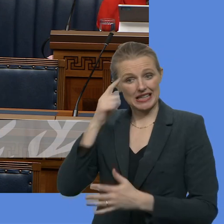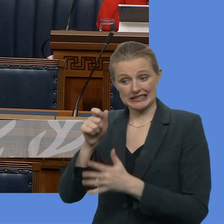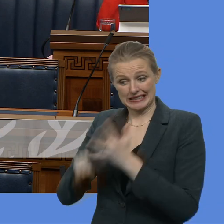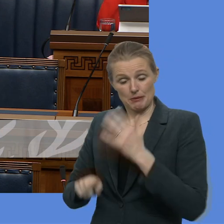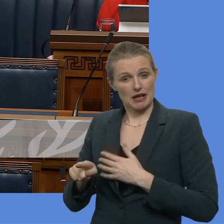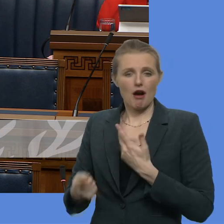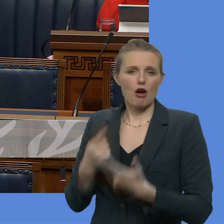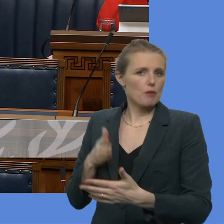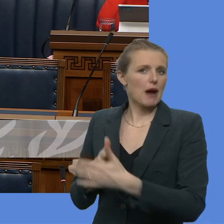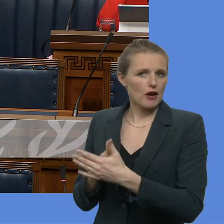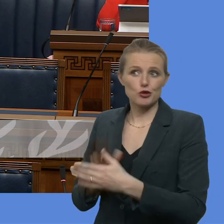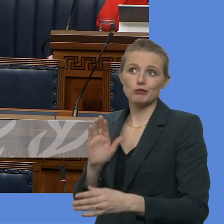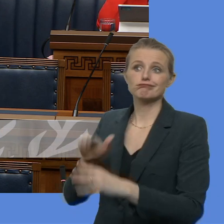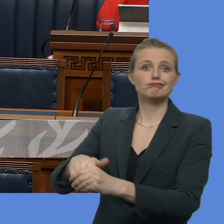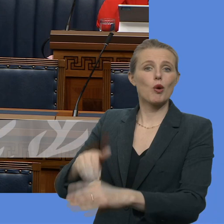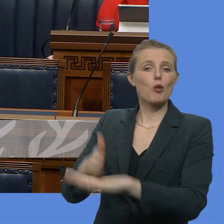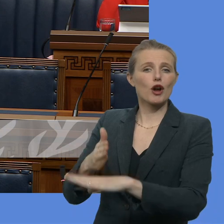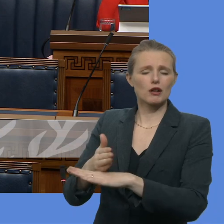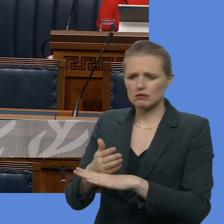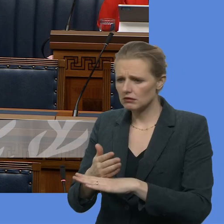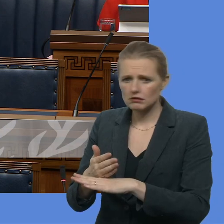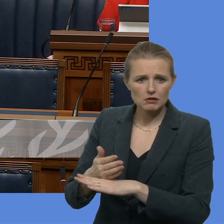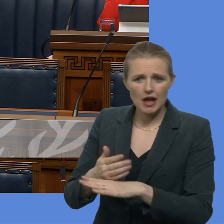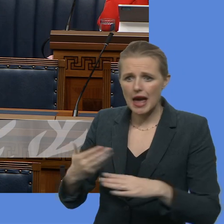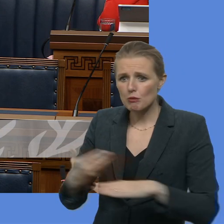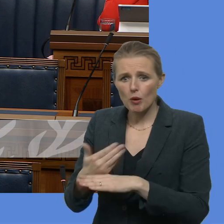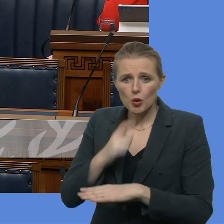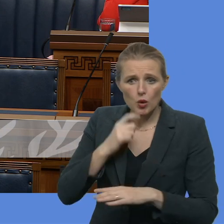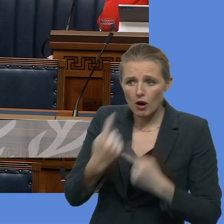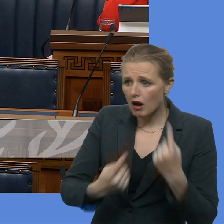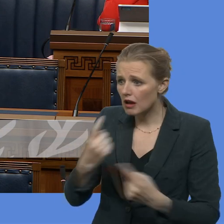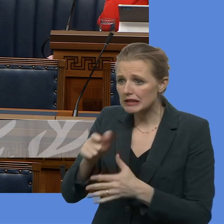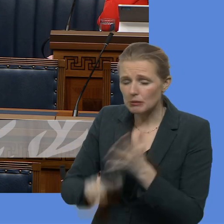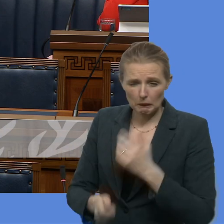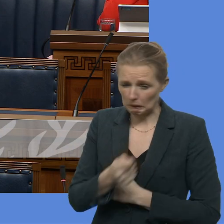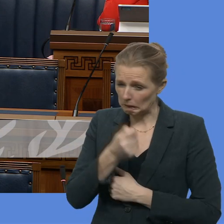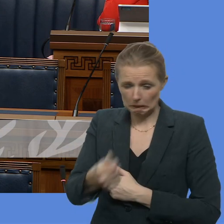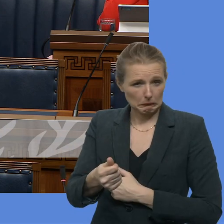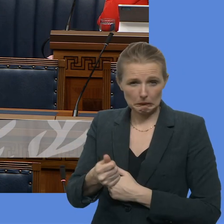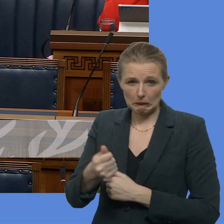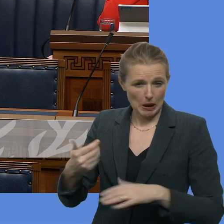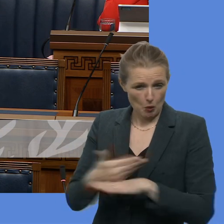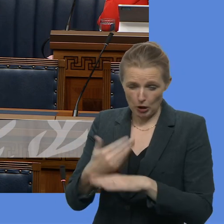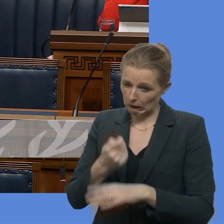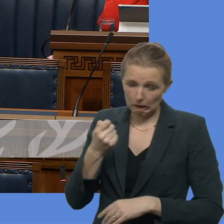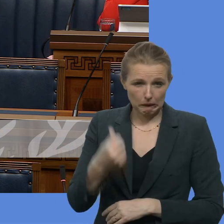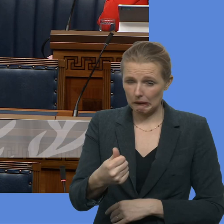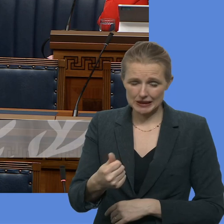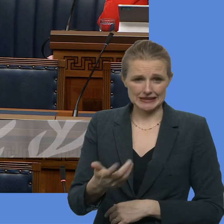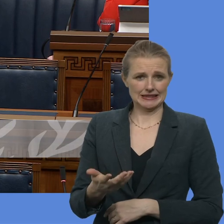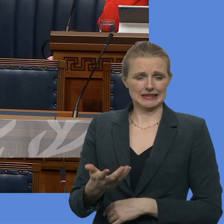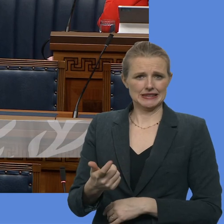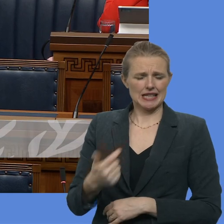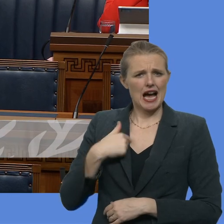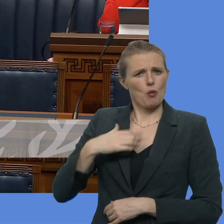another barrier, and we have very low levels of employment for those who have a disability. I want to make sure that we're